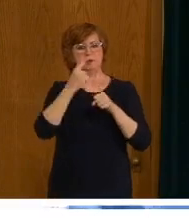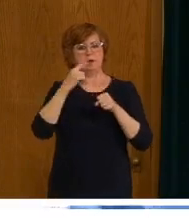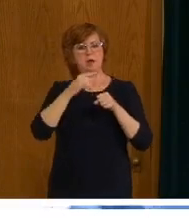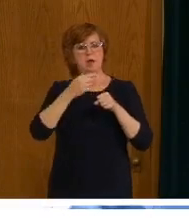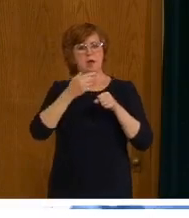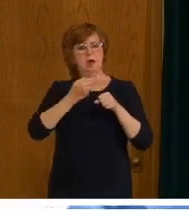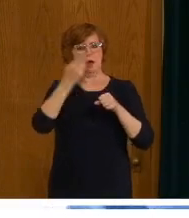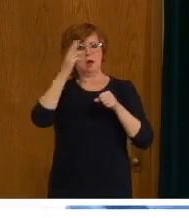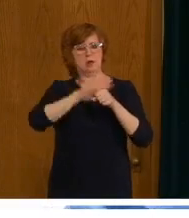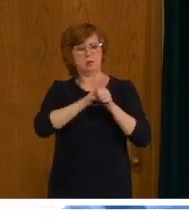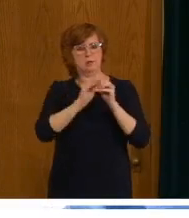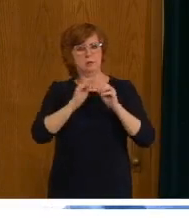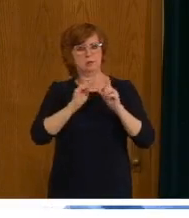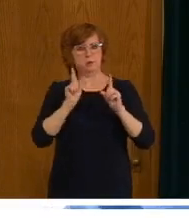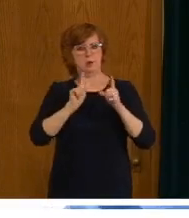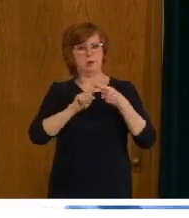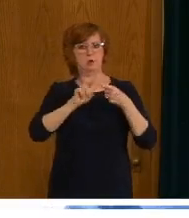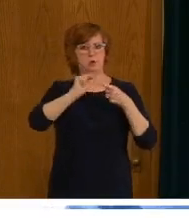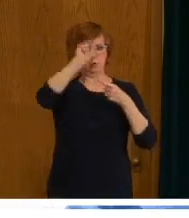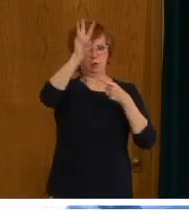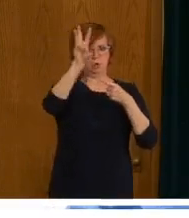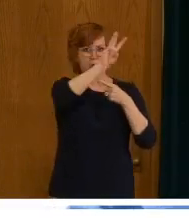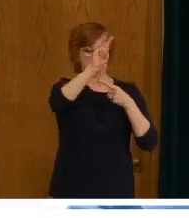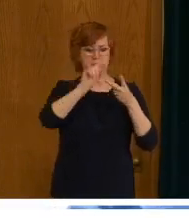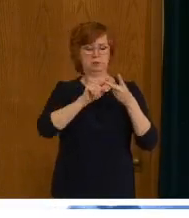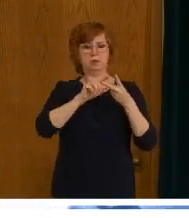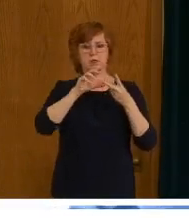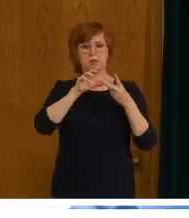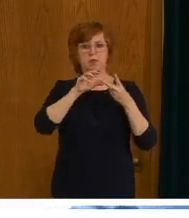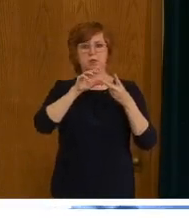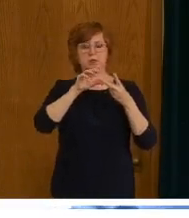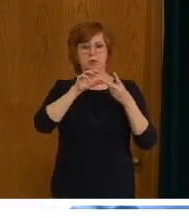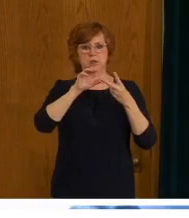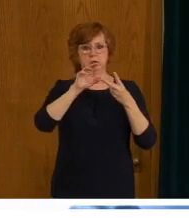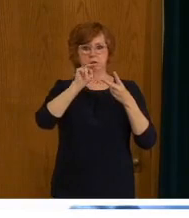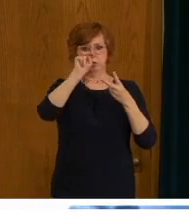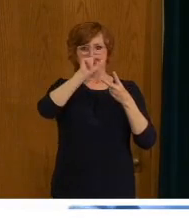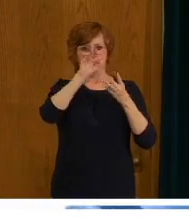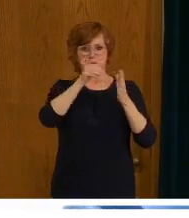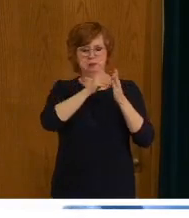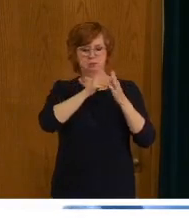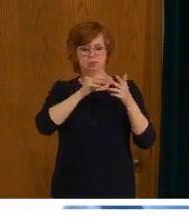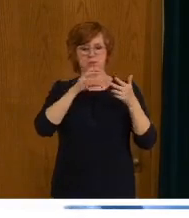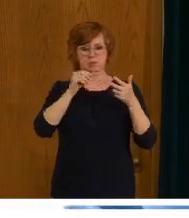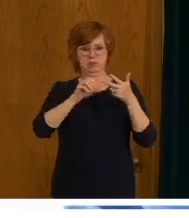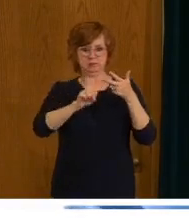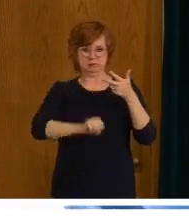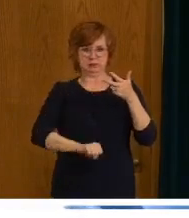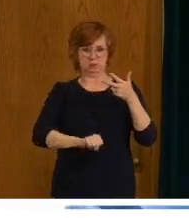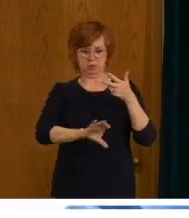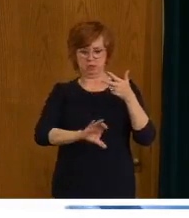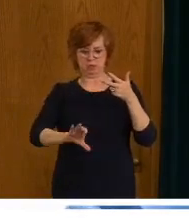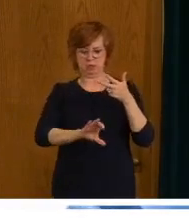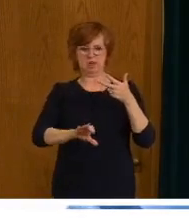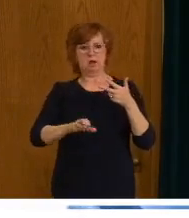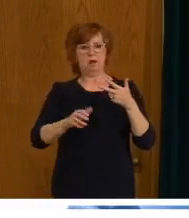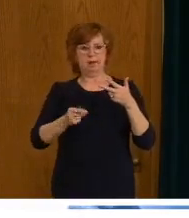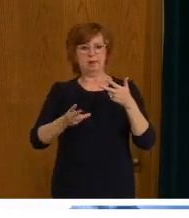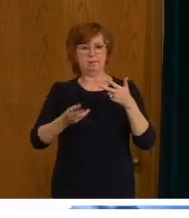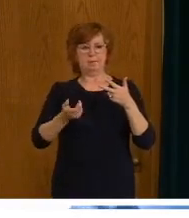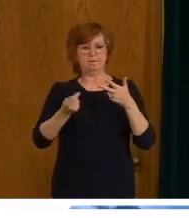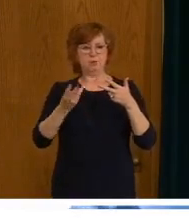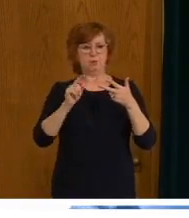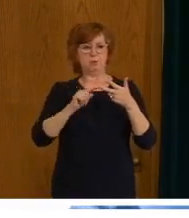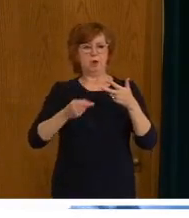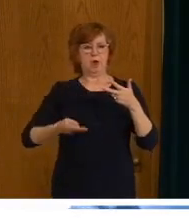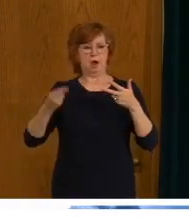central part of the province, some areas in the south, and all that information is on our dashboard. And again, I would really encourage that